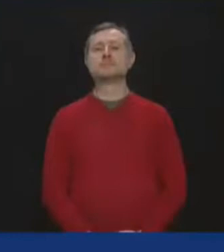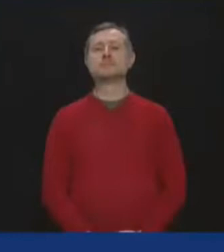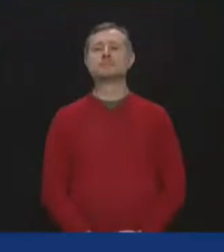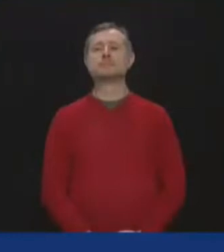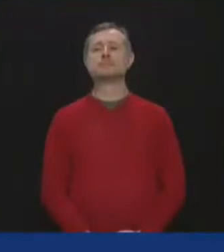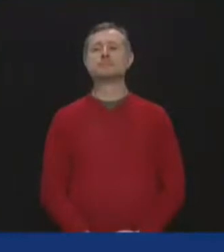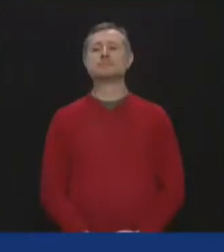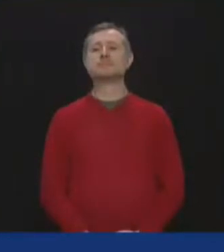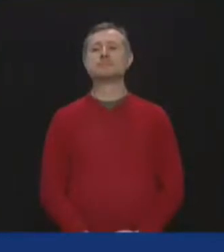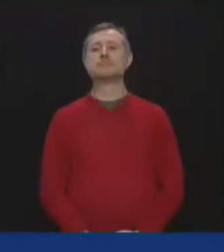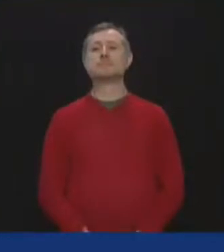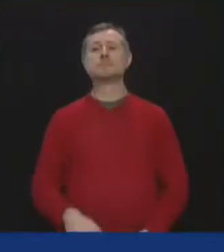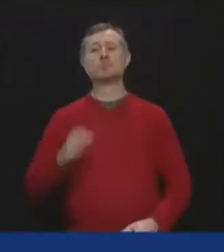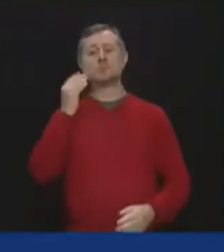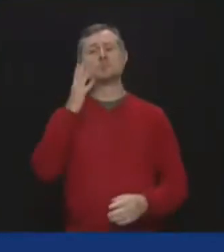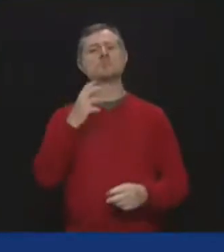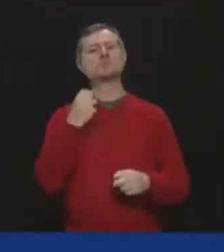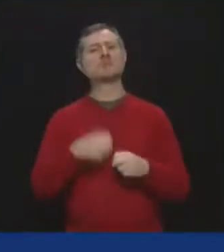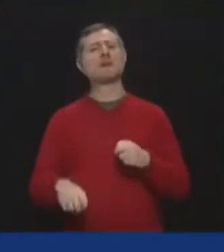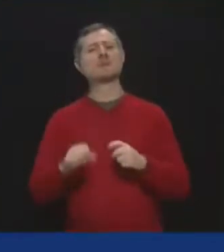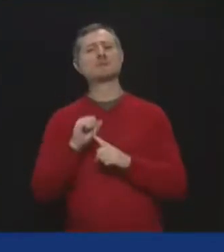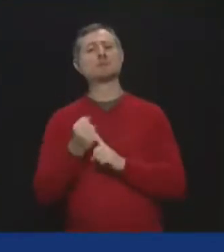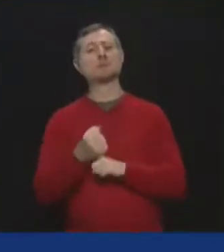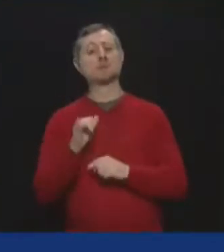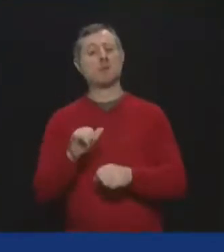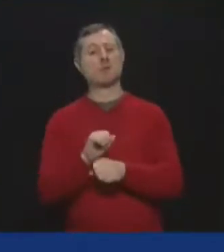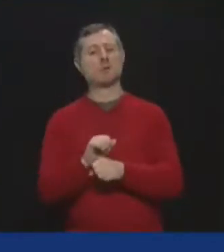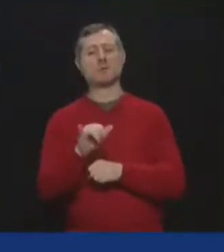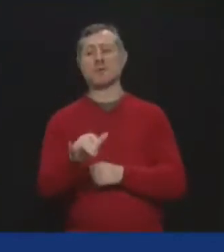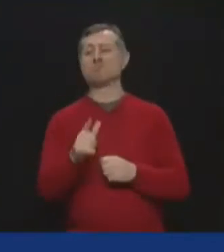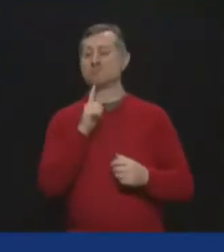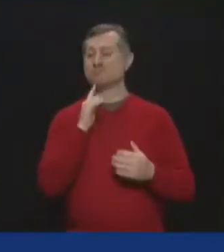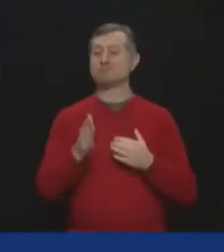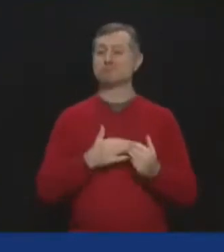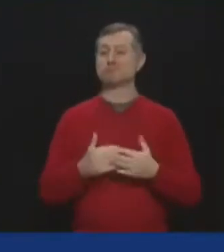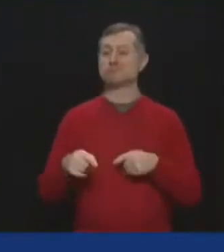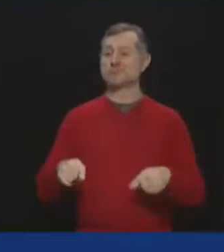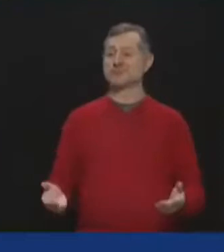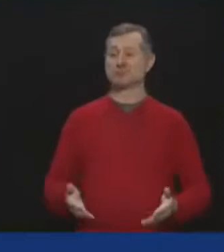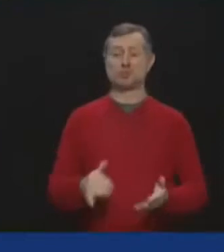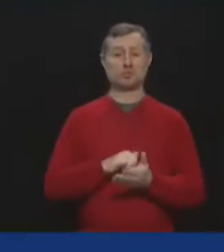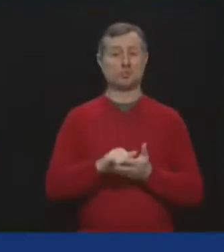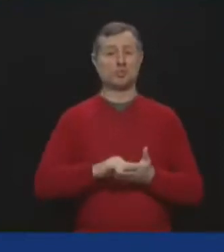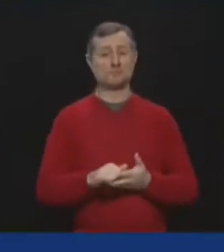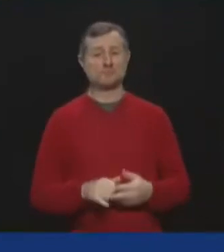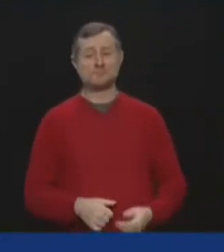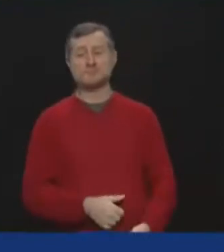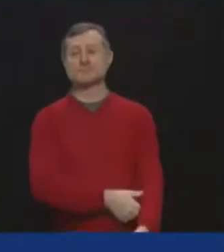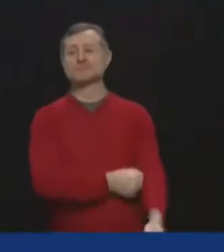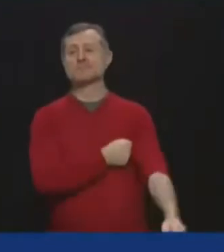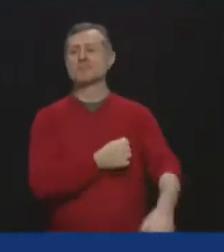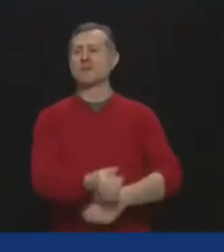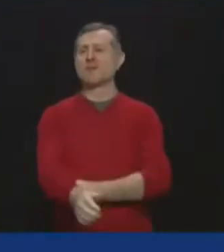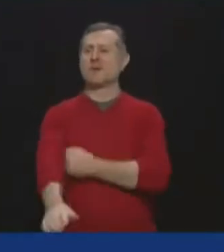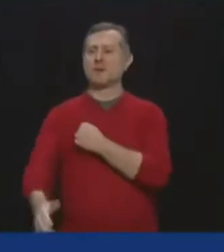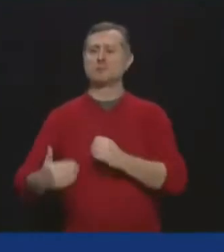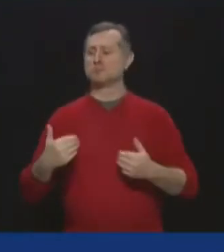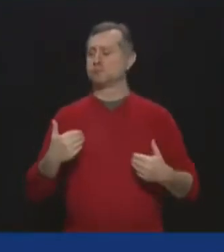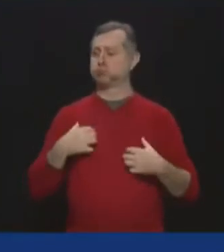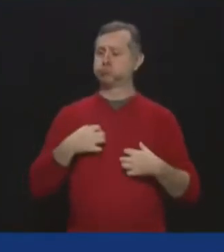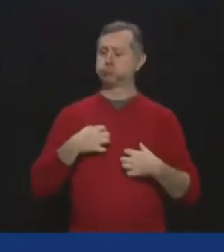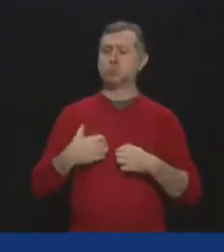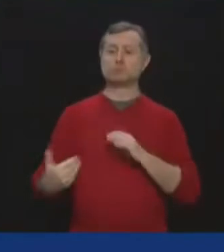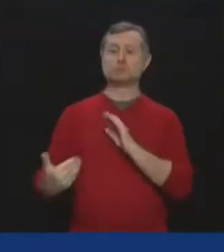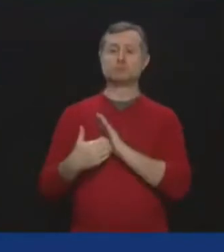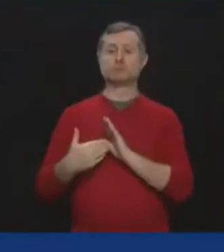be on, because even here in New York, I was picketed. My offices were